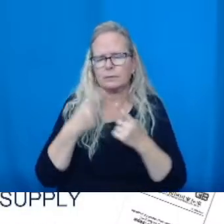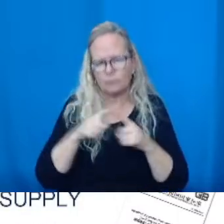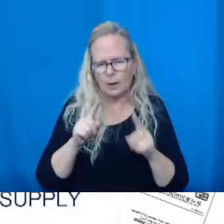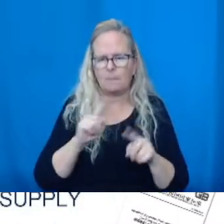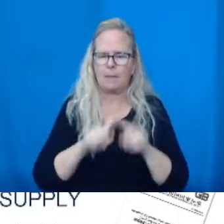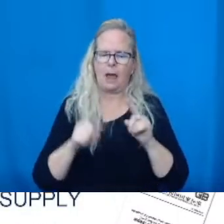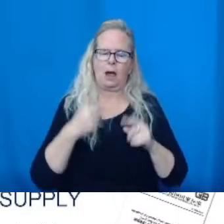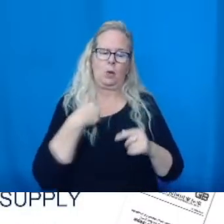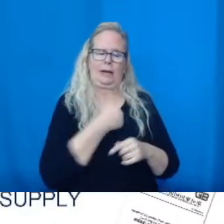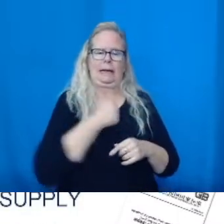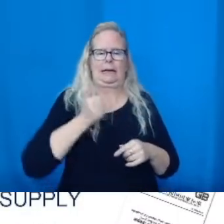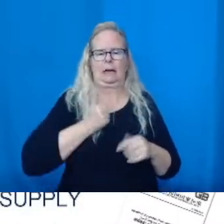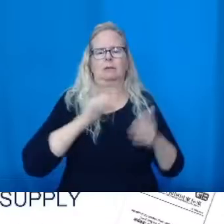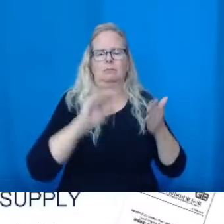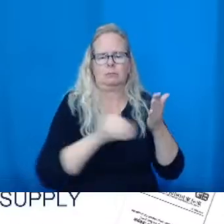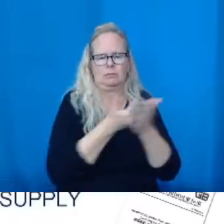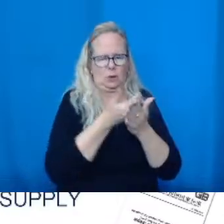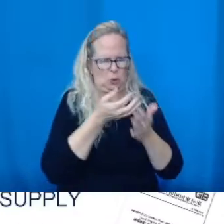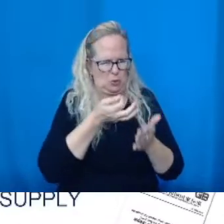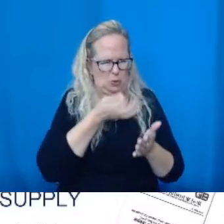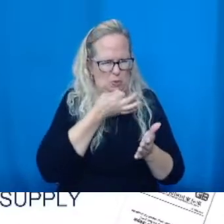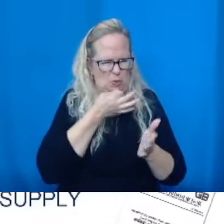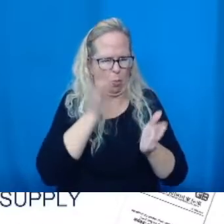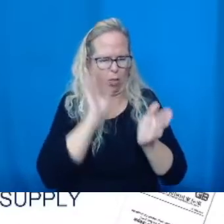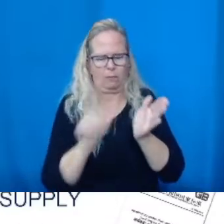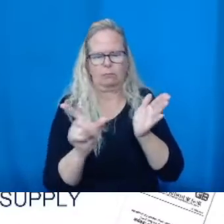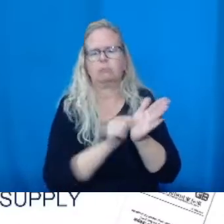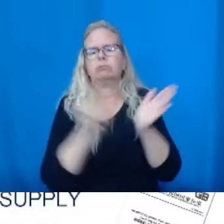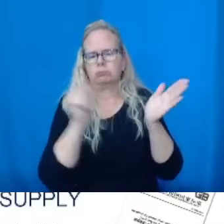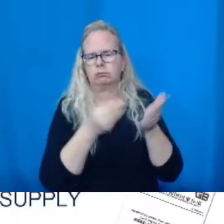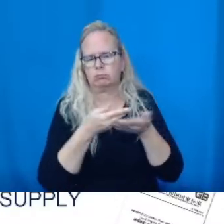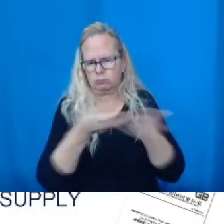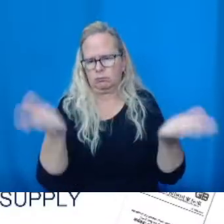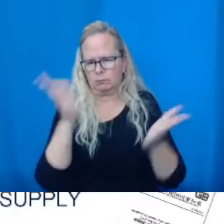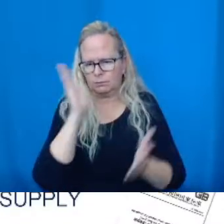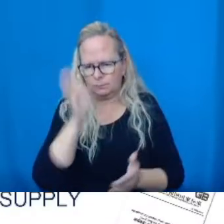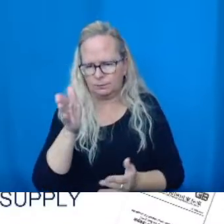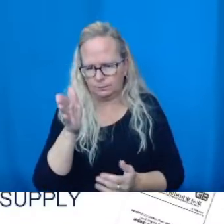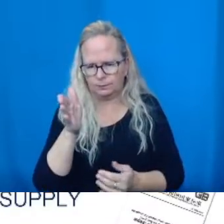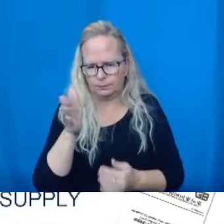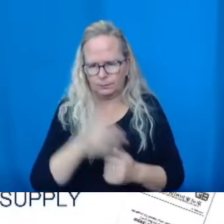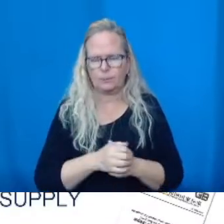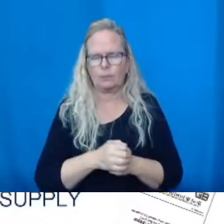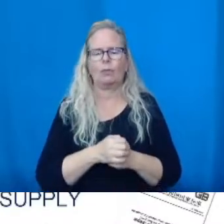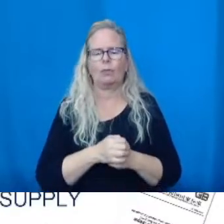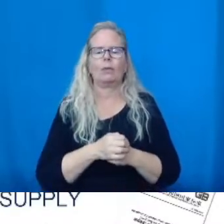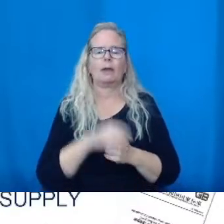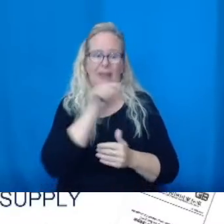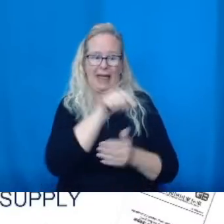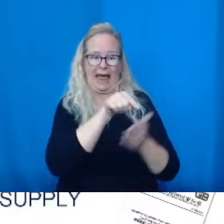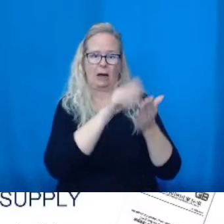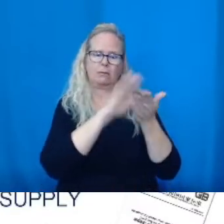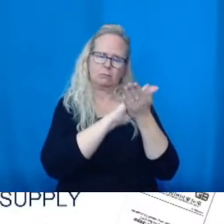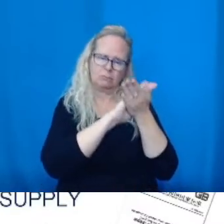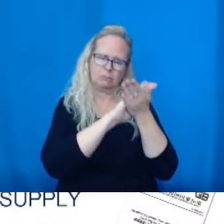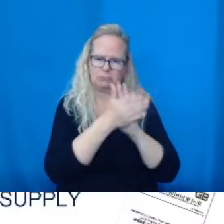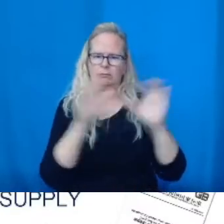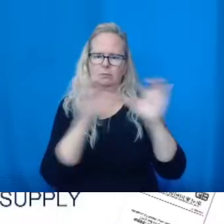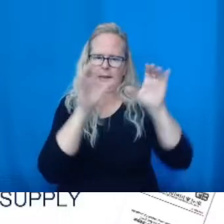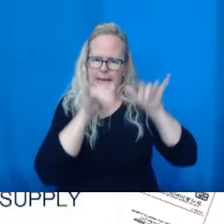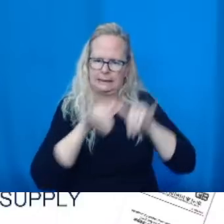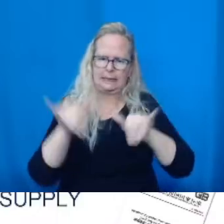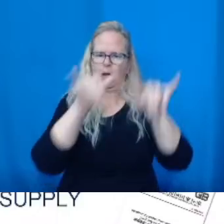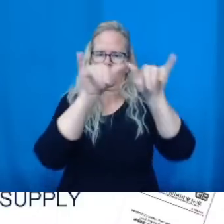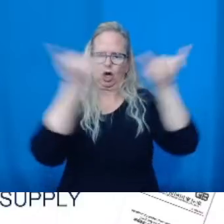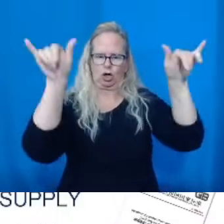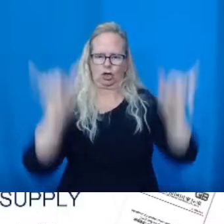it will feed into a full certification system that's likely to become effective in the course of next year. So over time, you'll see a new description